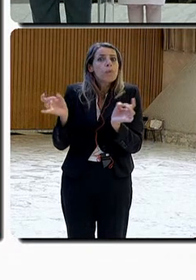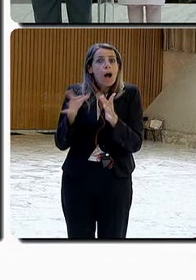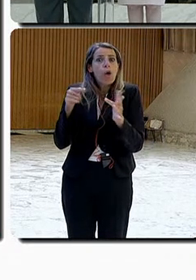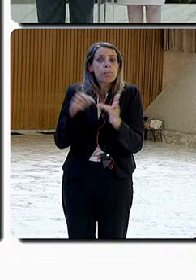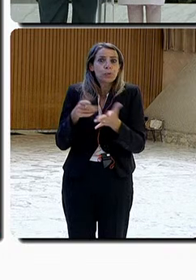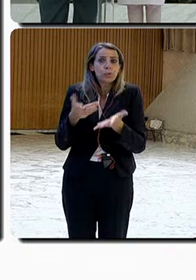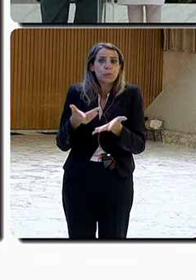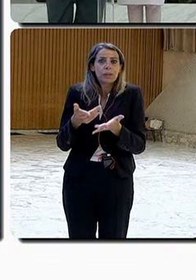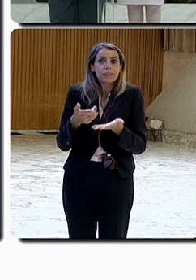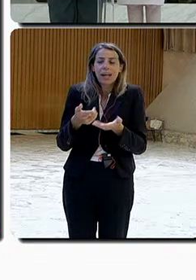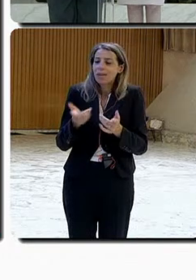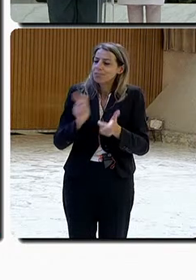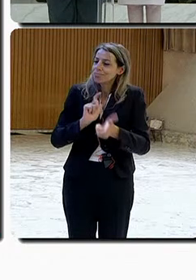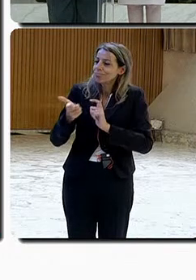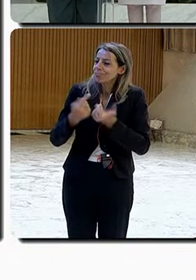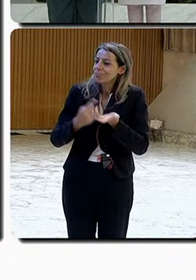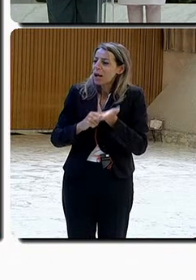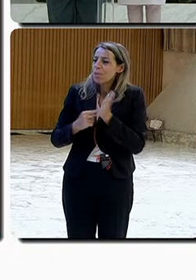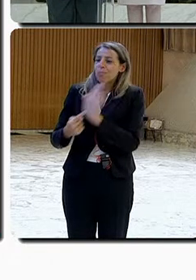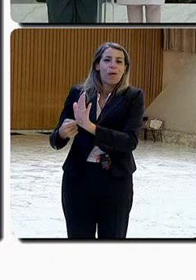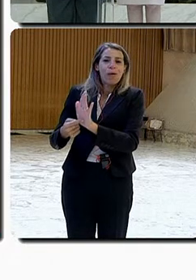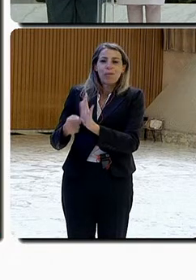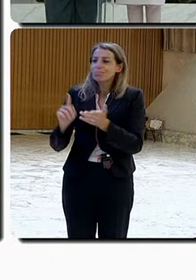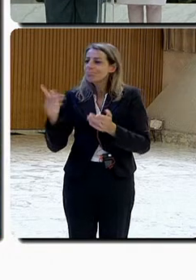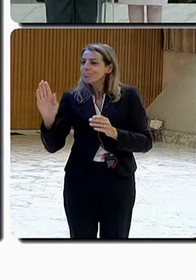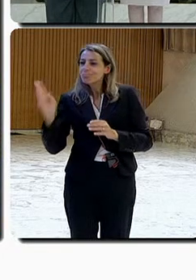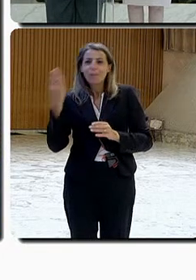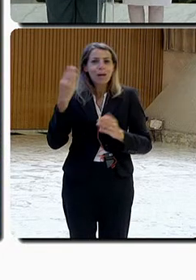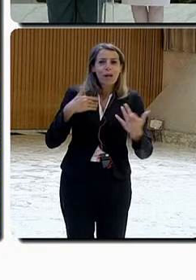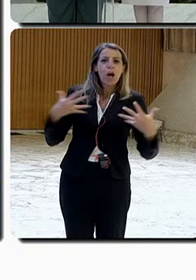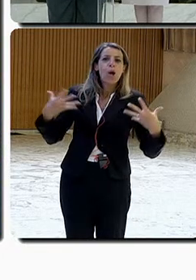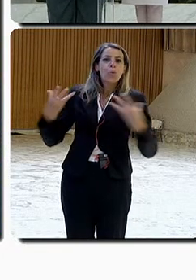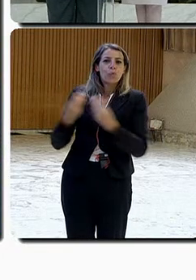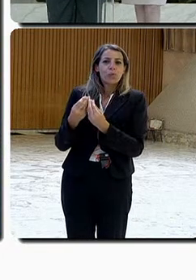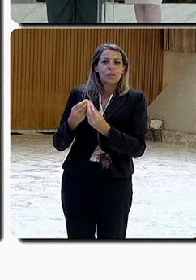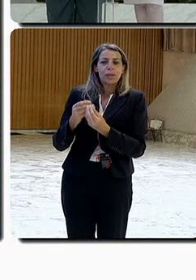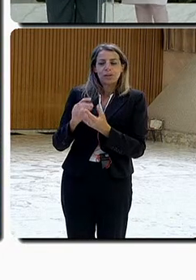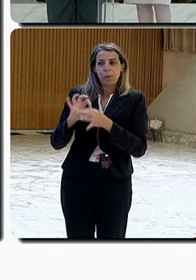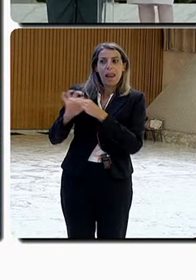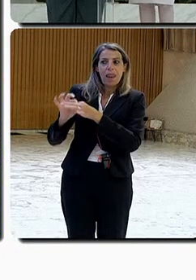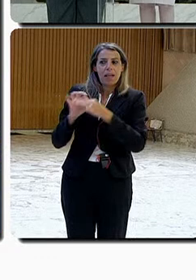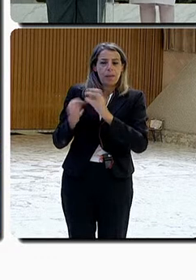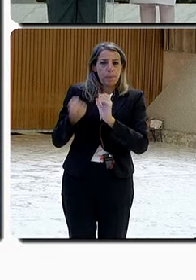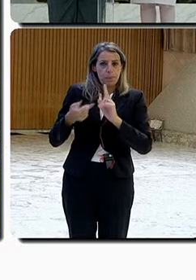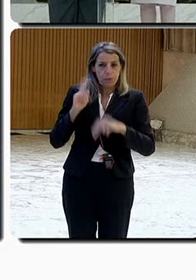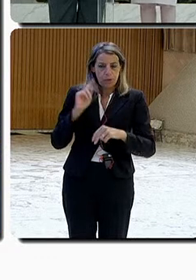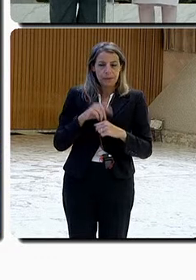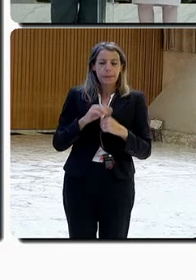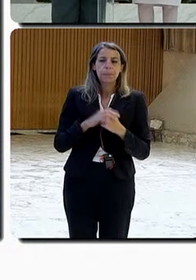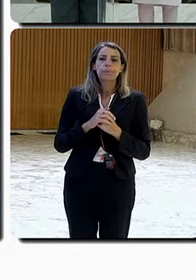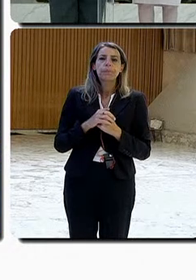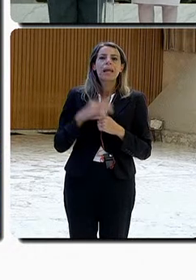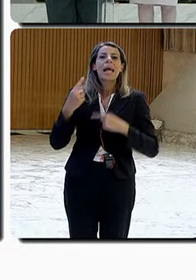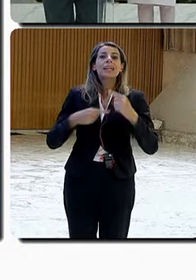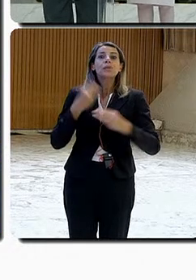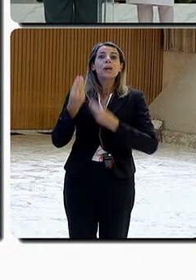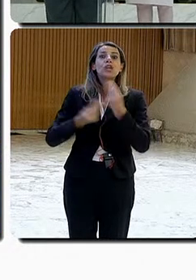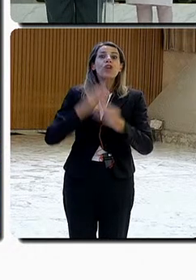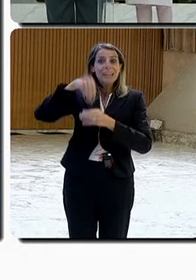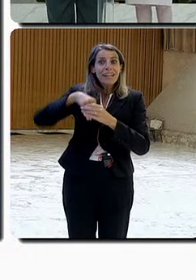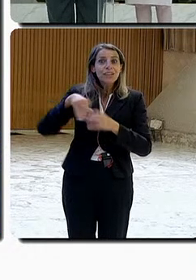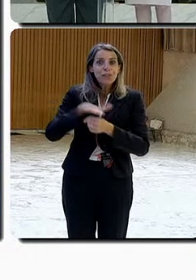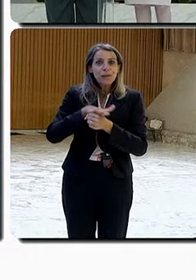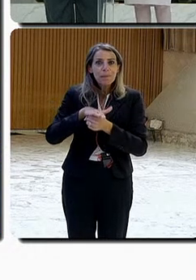for each other and create strong bonds. Second, family play rituals. In a world that often equates fun